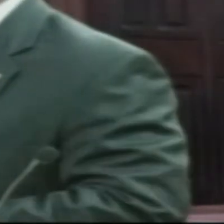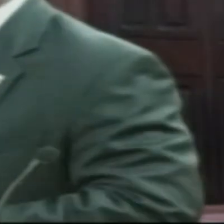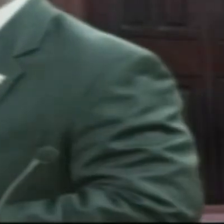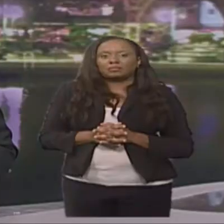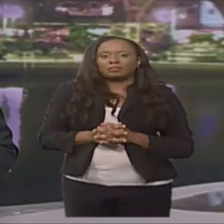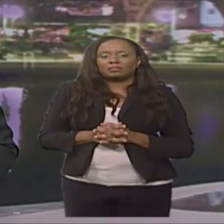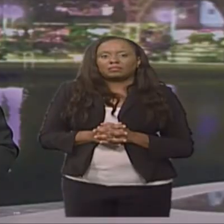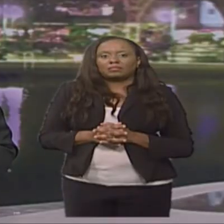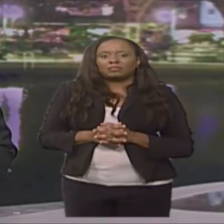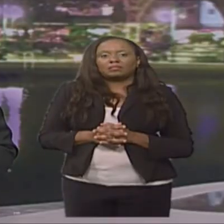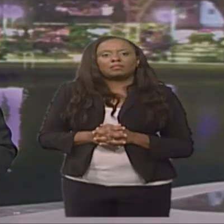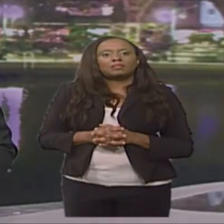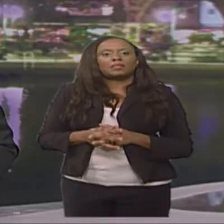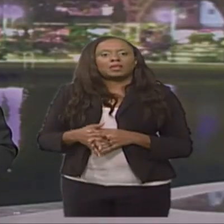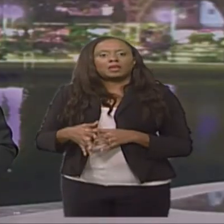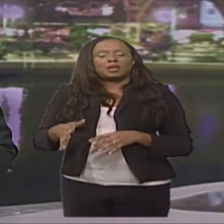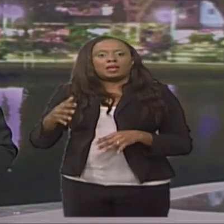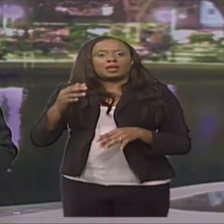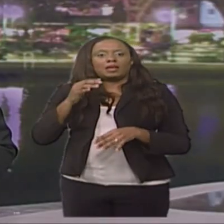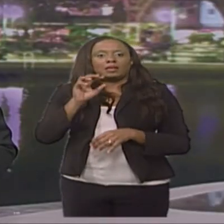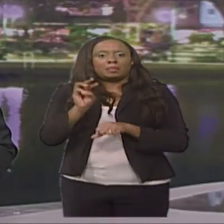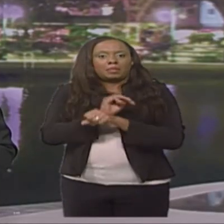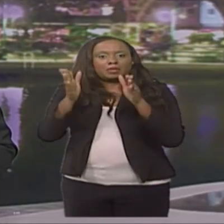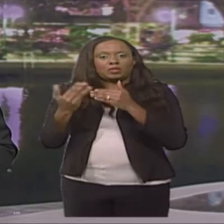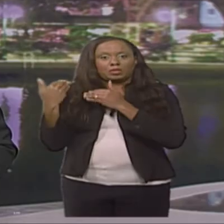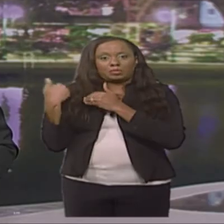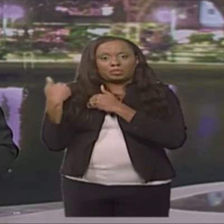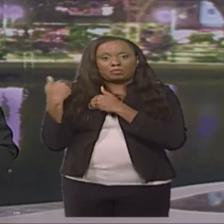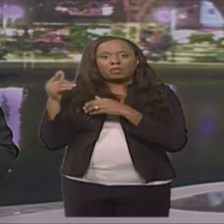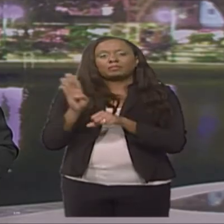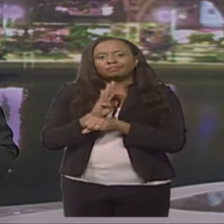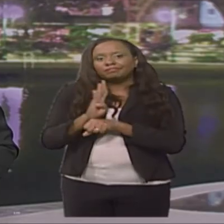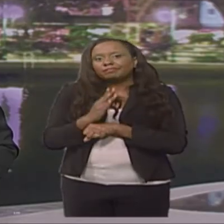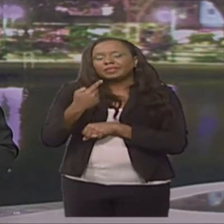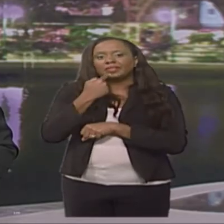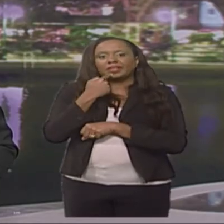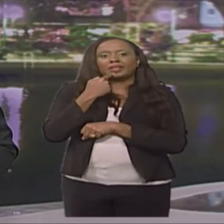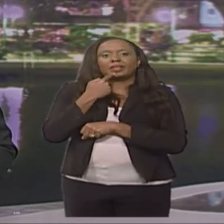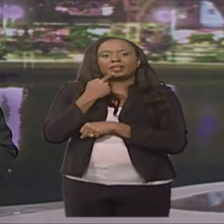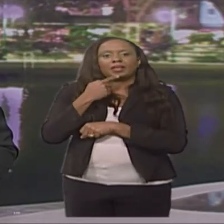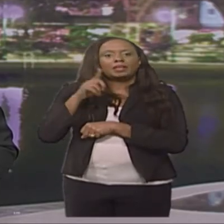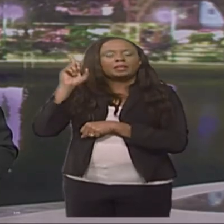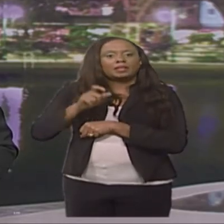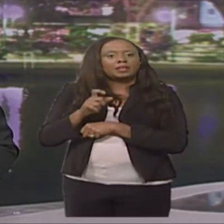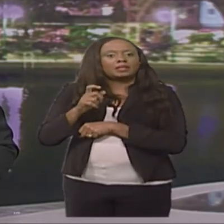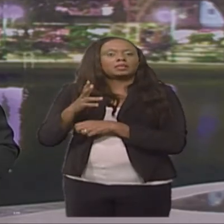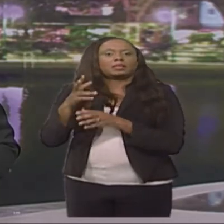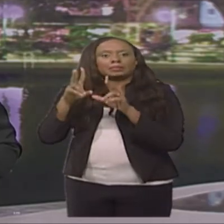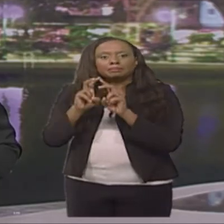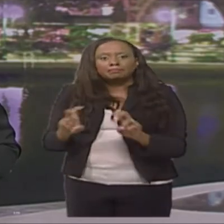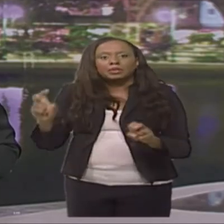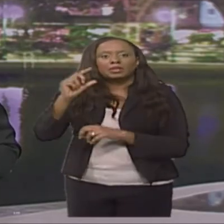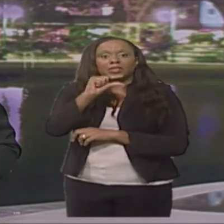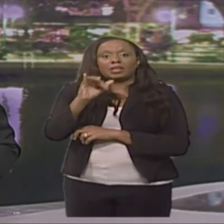attractive. And Minister of Industry Donville Innes suggests government may have to look at the role of the Government Information Service and the CBC